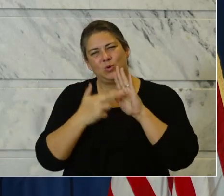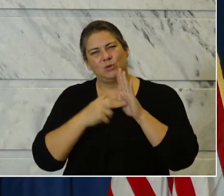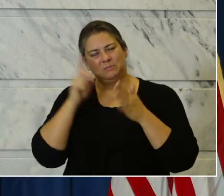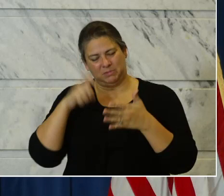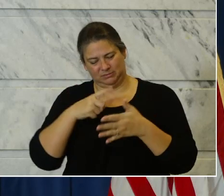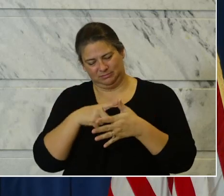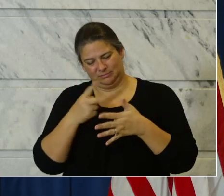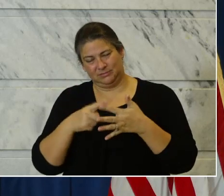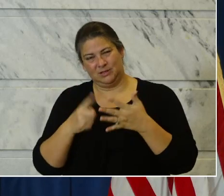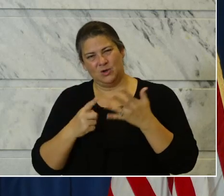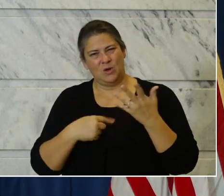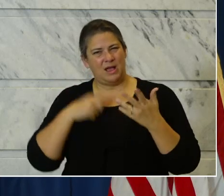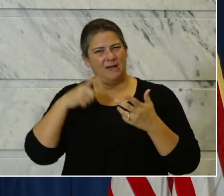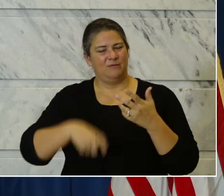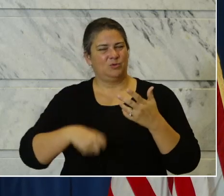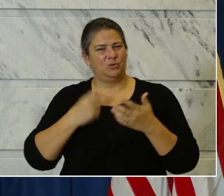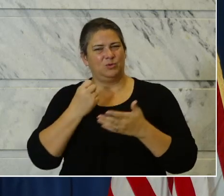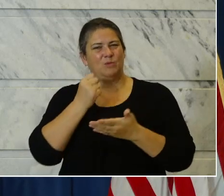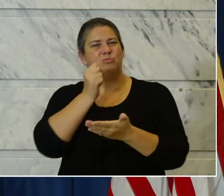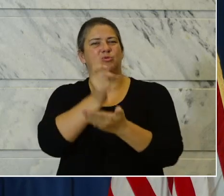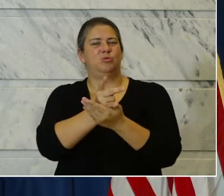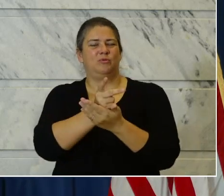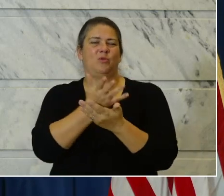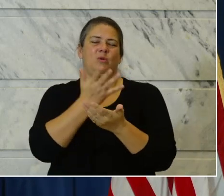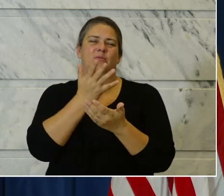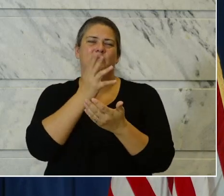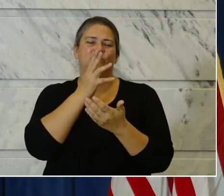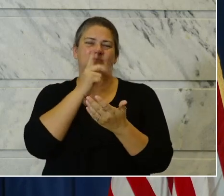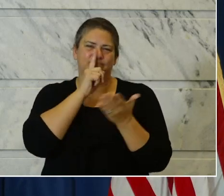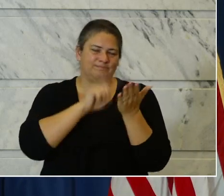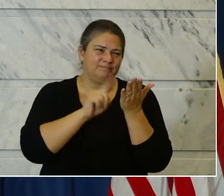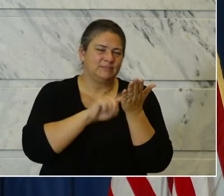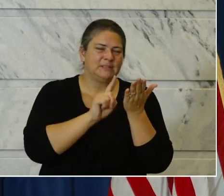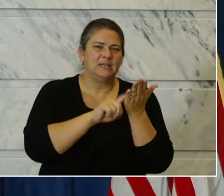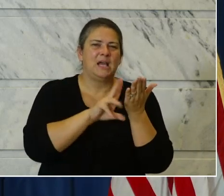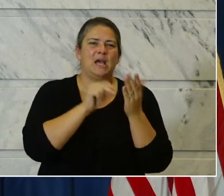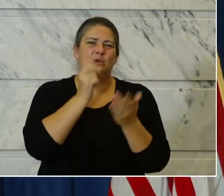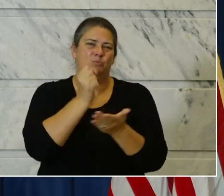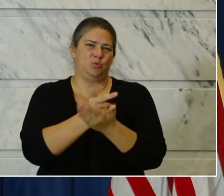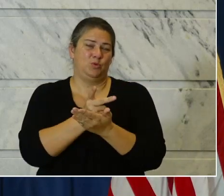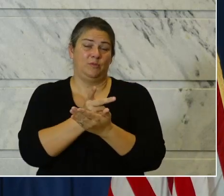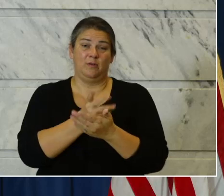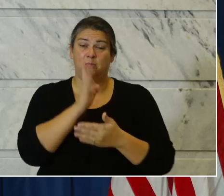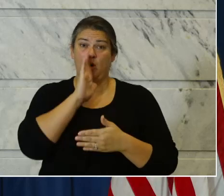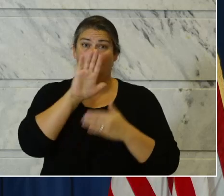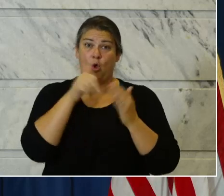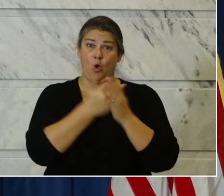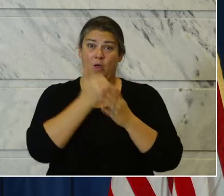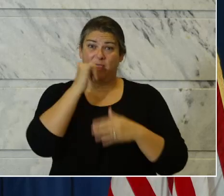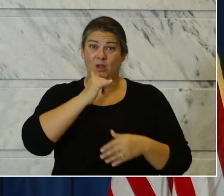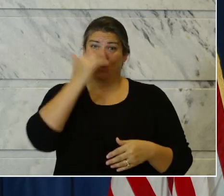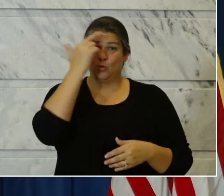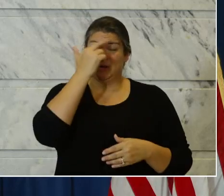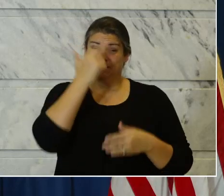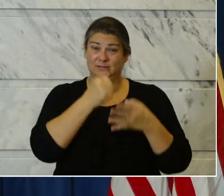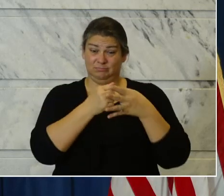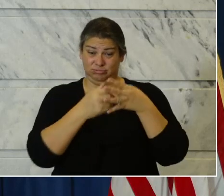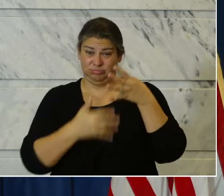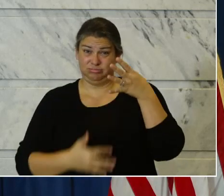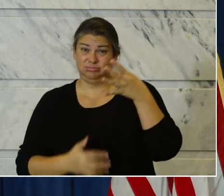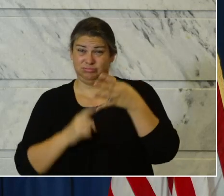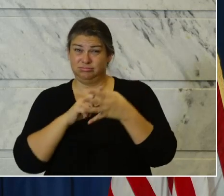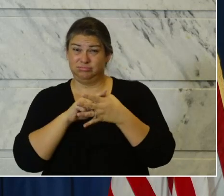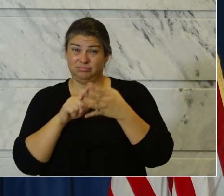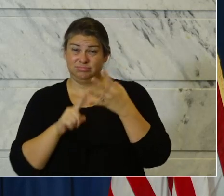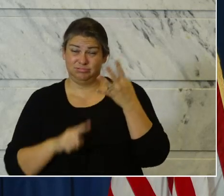by in approving claims and also in investigating the claims, because all of these reasons we just talked about would give